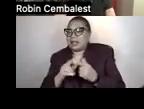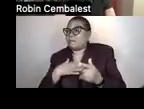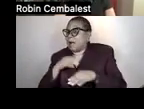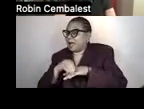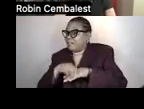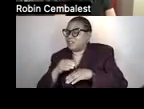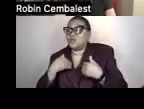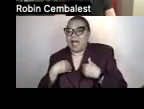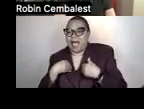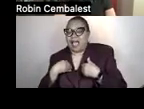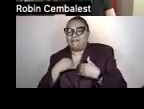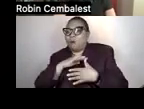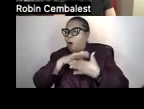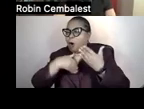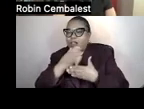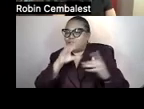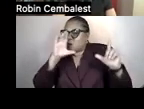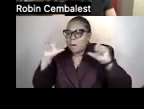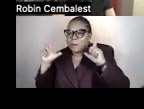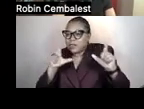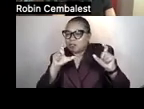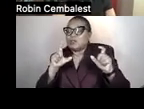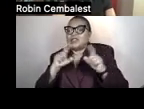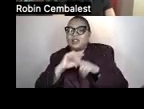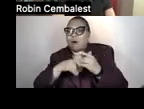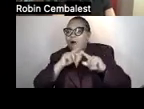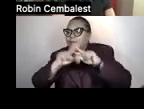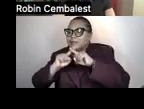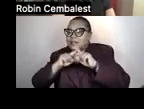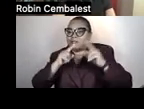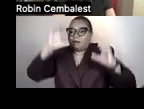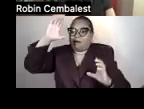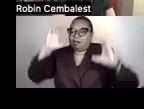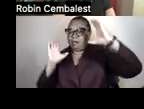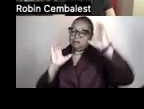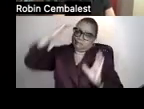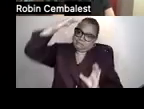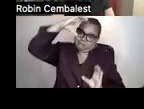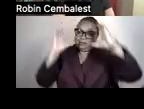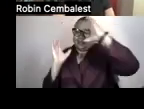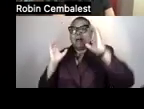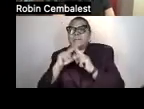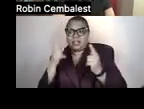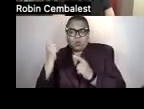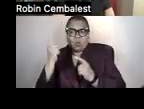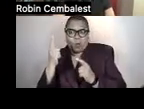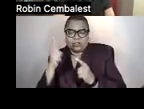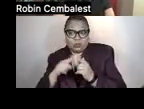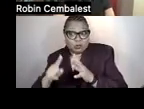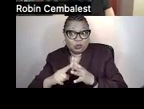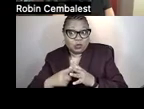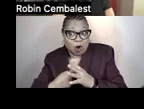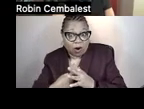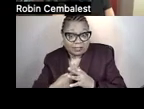advice is to have all of your pictures in all different horizontal and vertical styles, because once you start